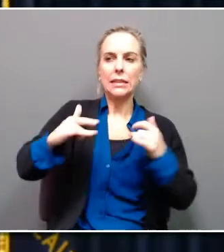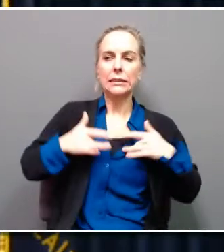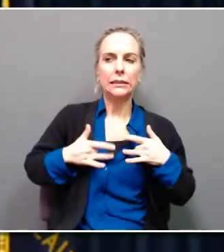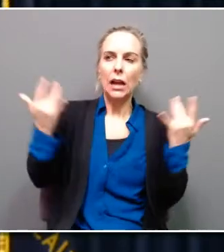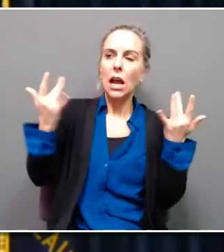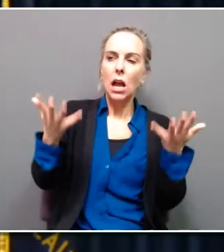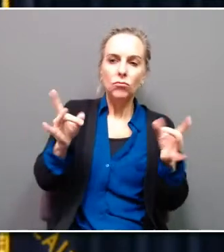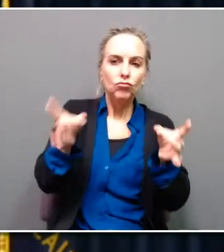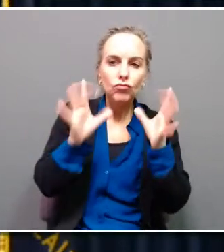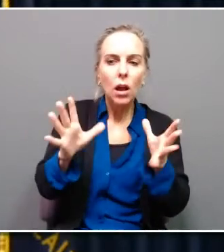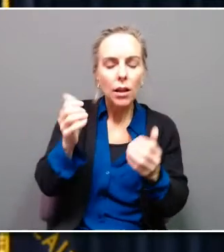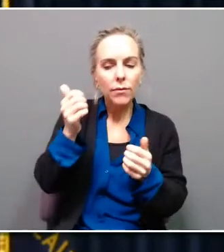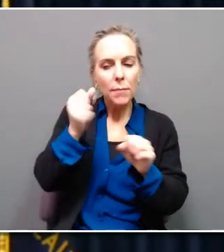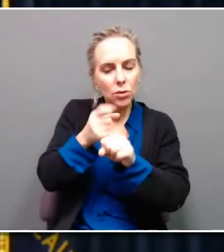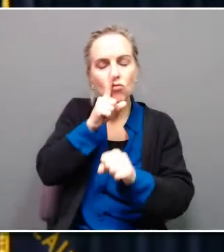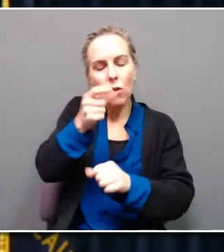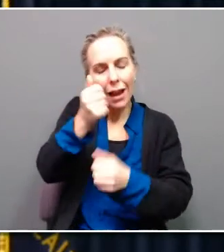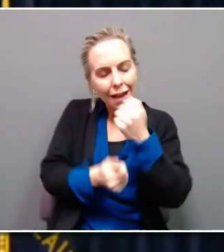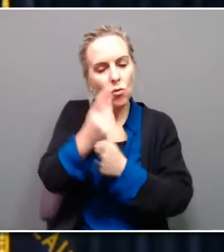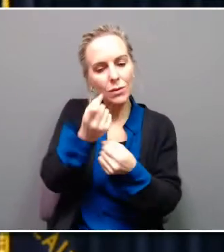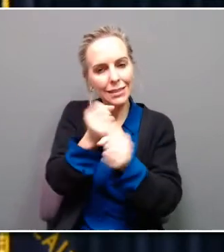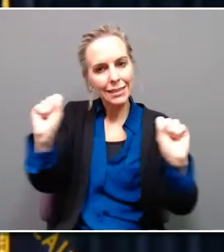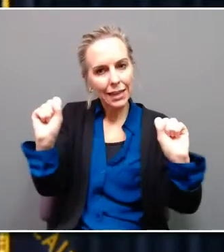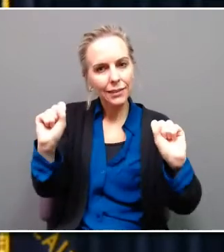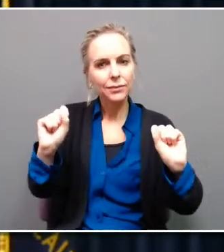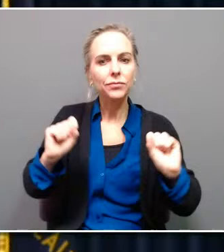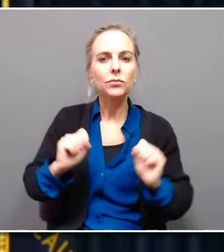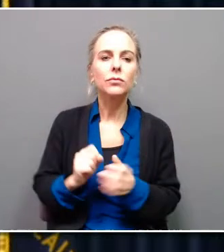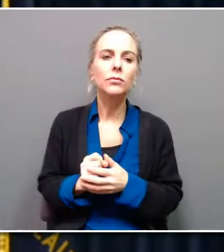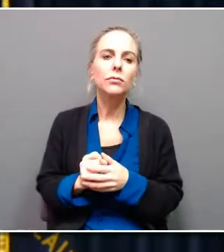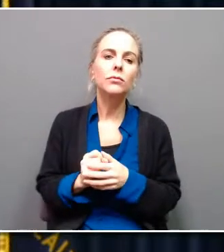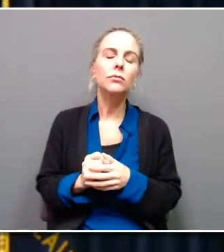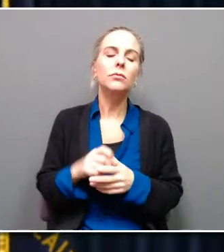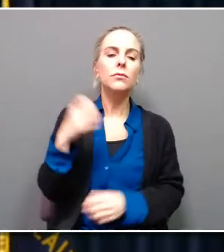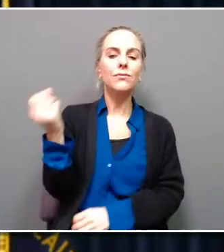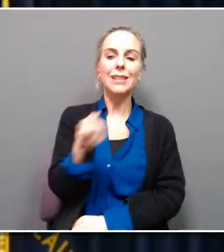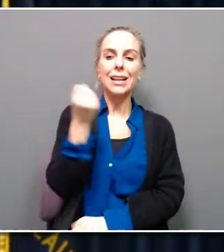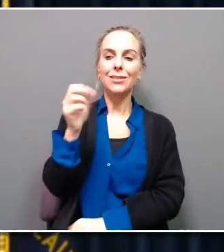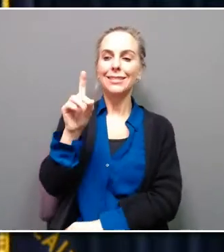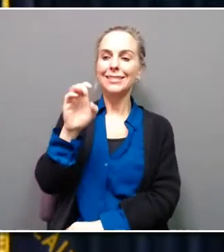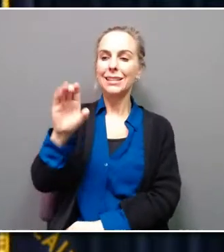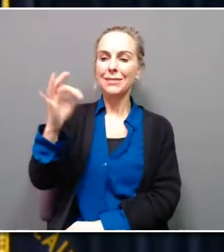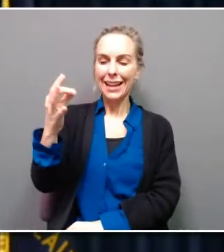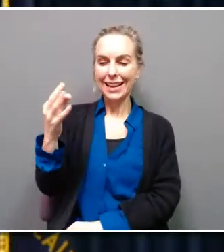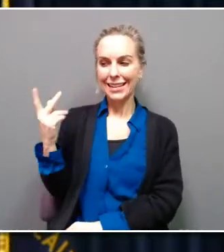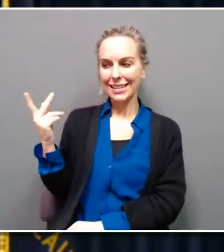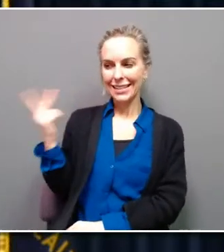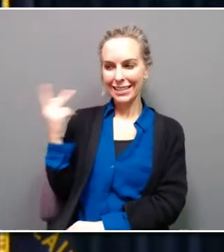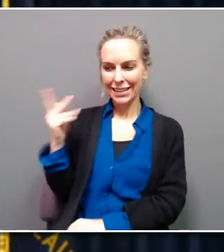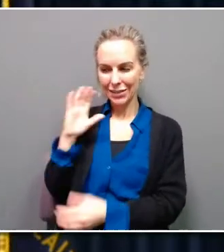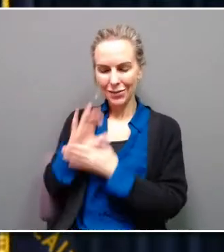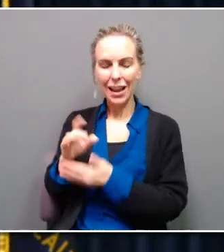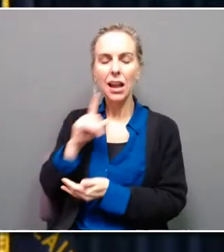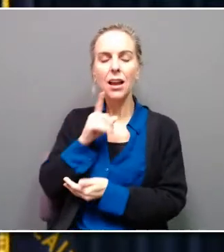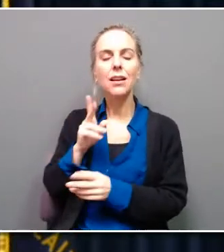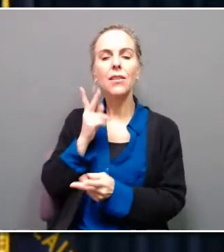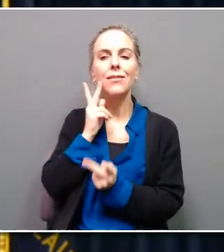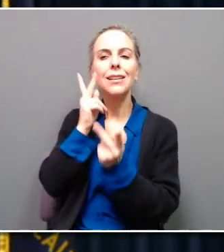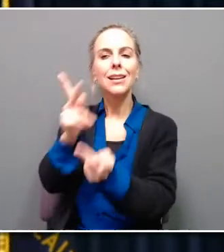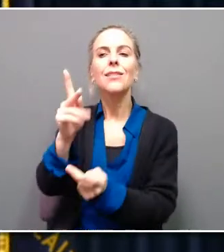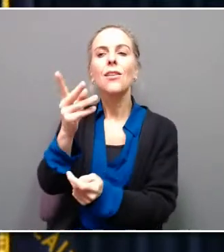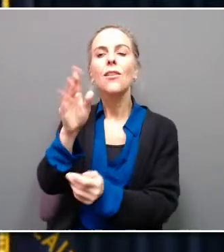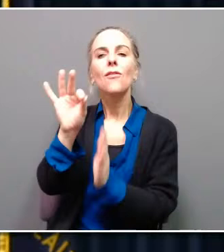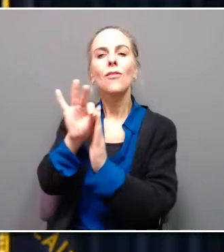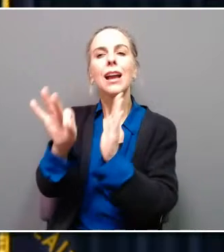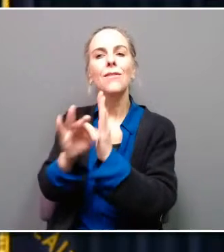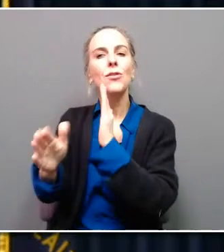everybody is safe. All right, on Saturday, December 9th, Brittany and I will be joining the Frankfurt community for one of my favorite things